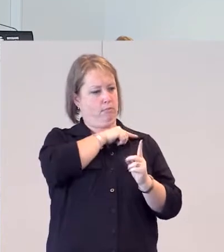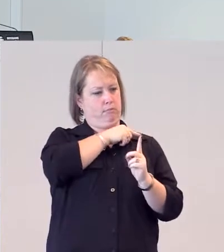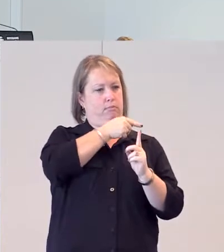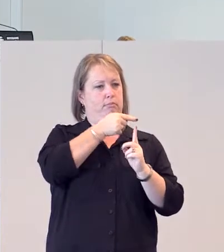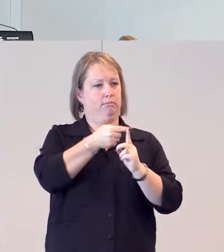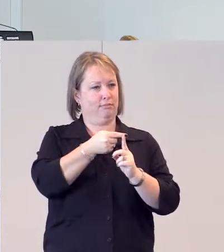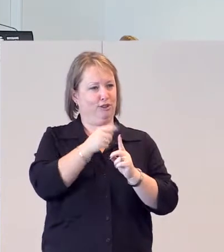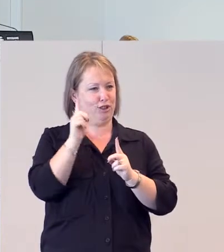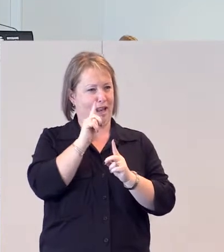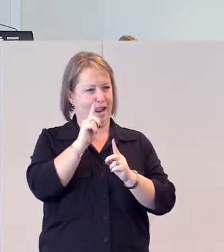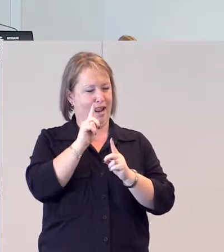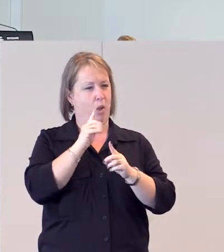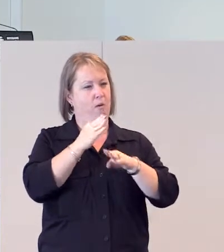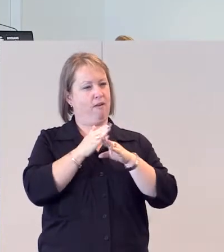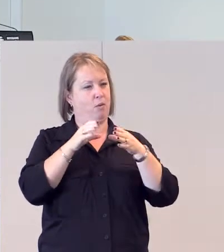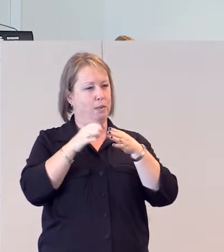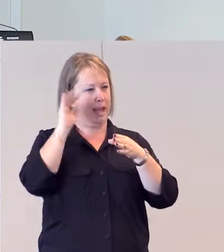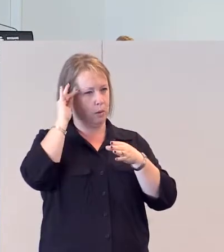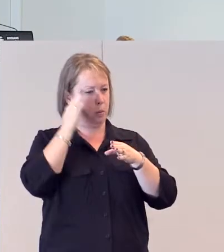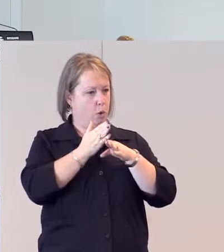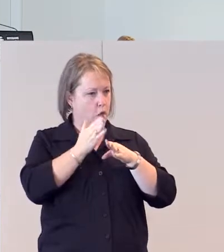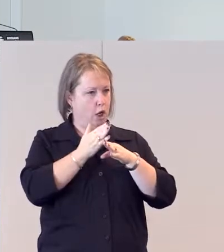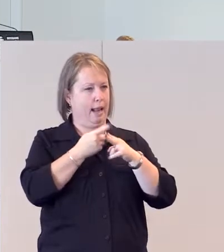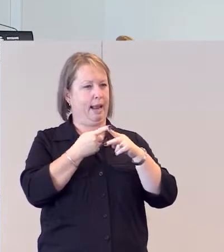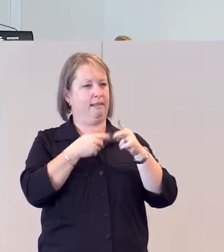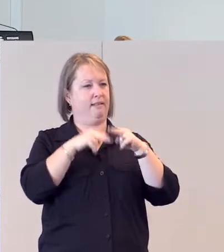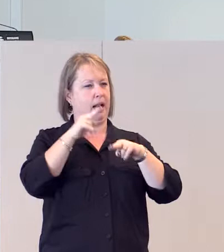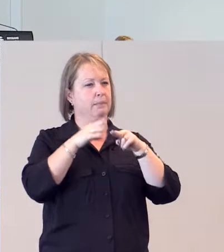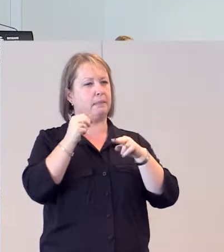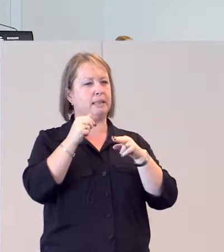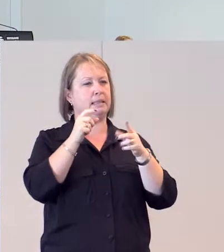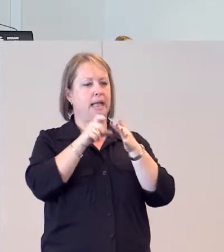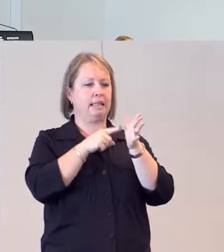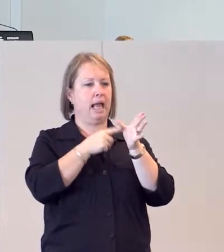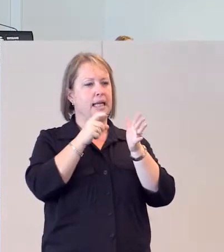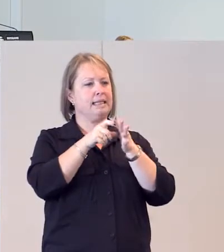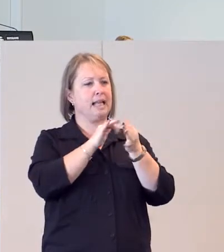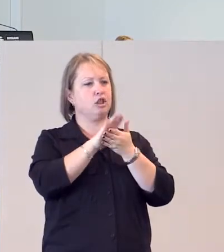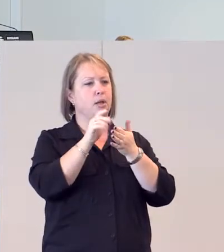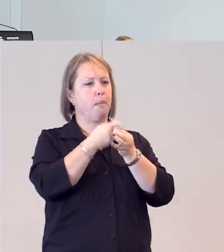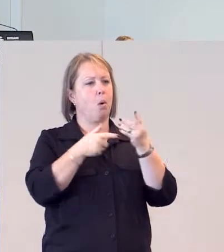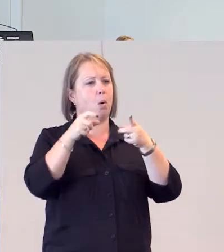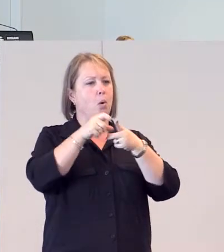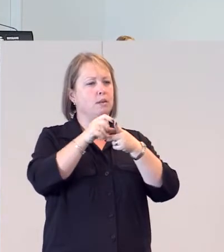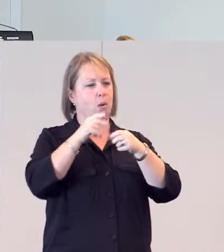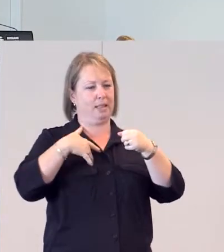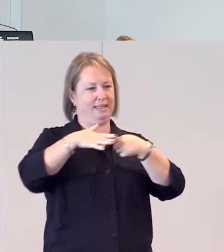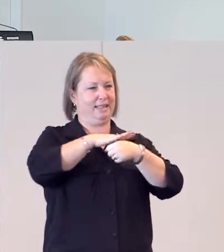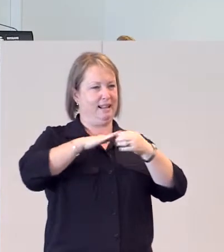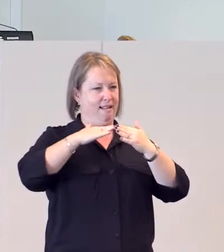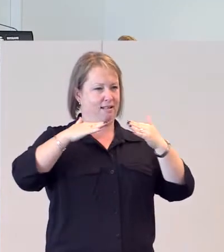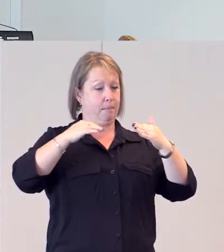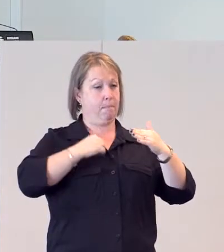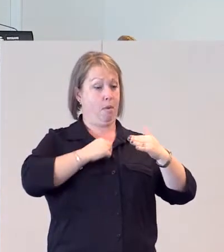and the work that the Workforce Council has been doing in developing some of these data dashboards for sector levels. My